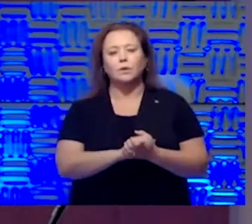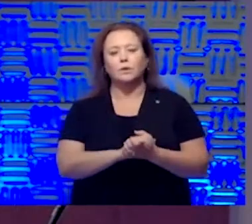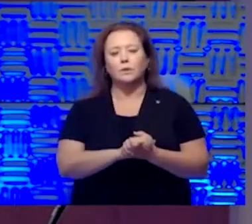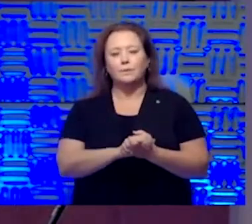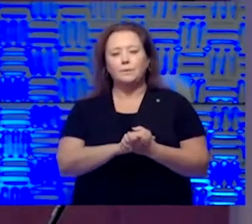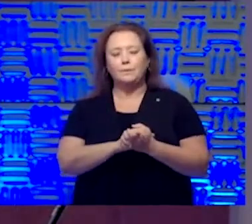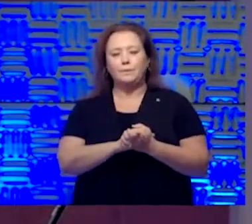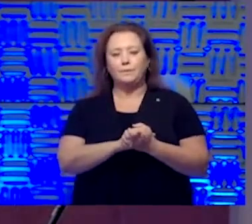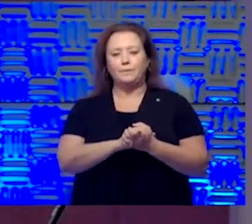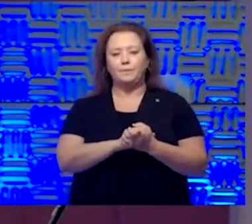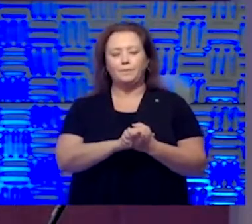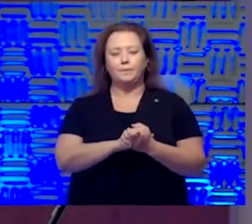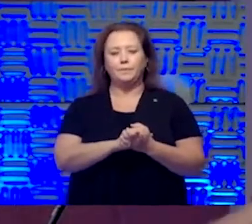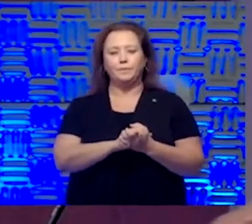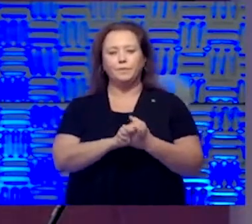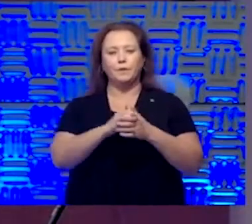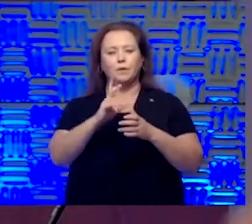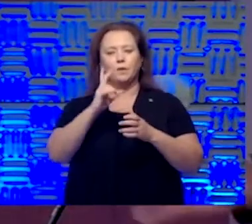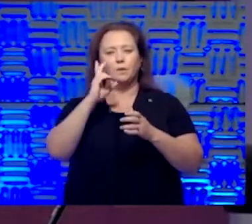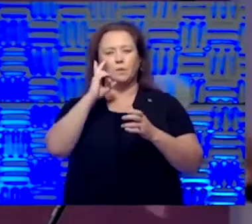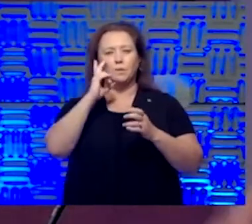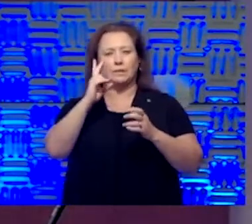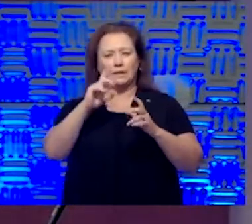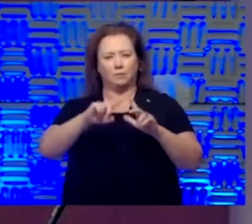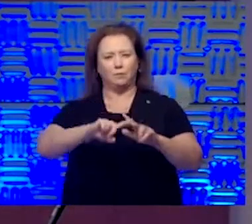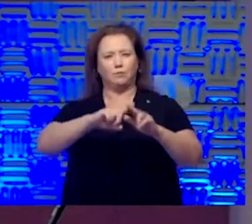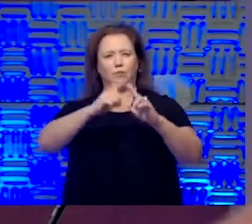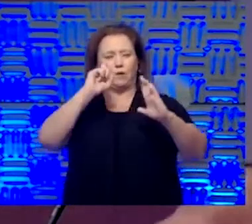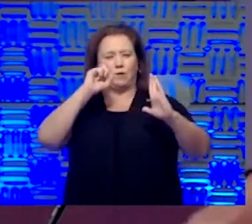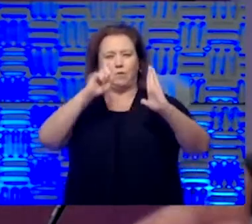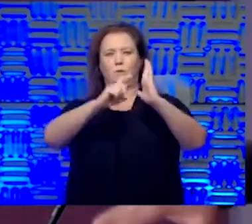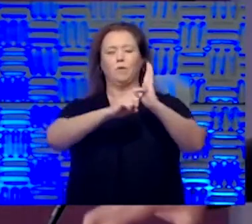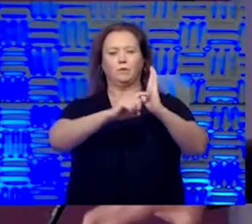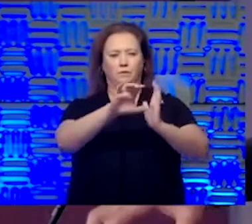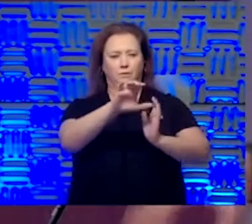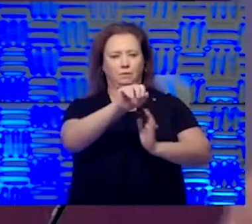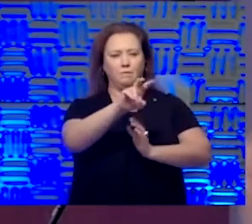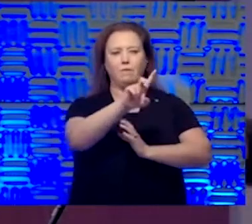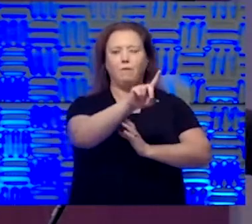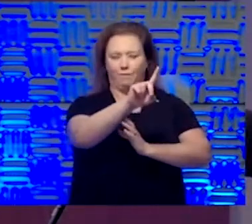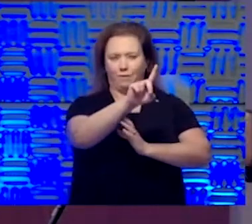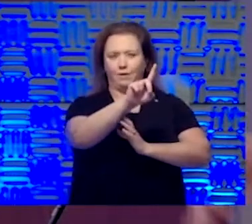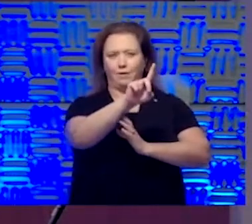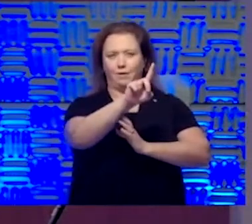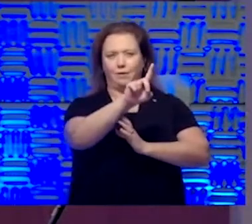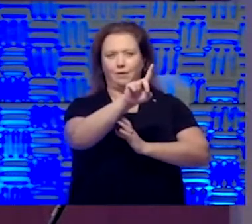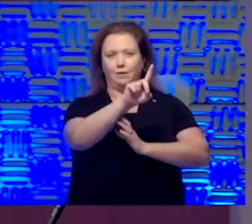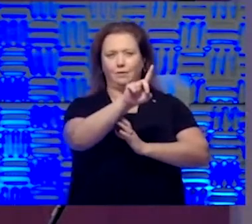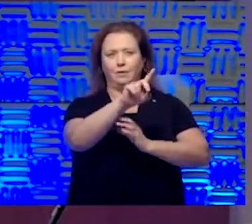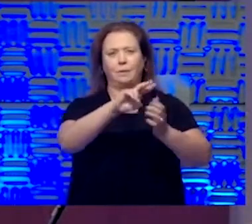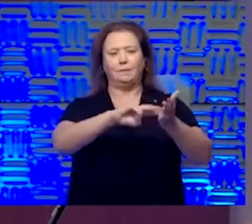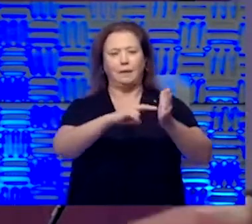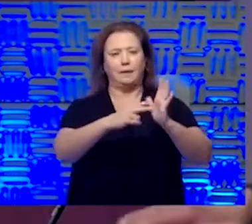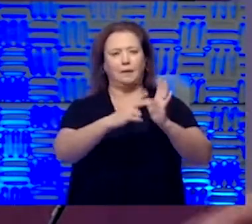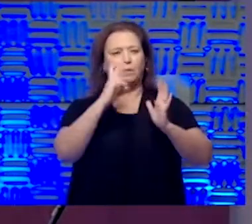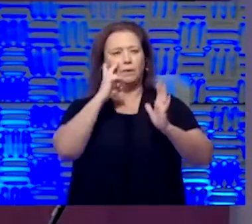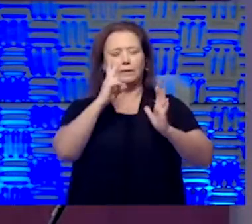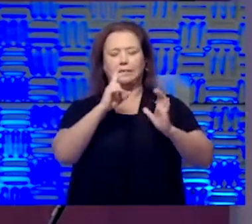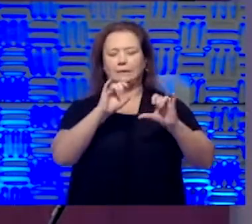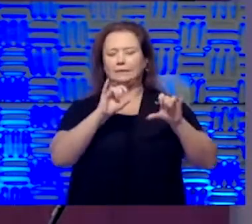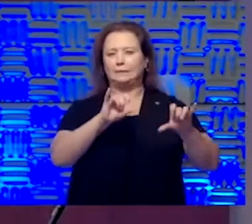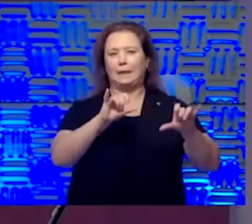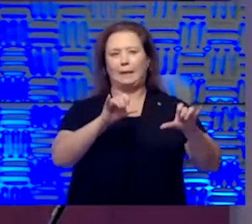and we're starting to see, and we see those same things with COVID, meaning that we see those same